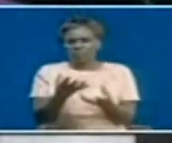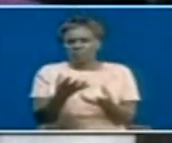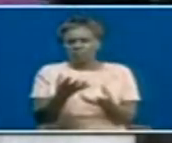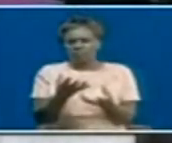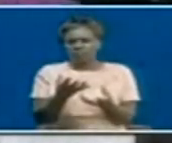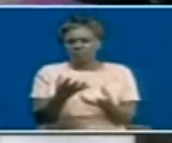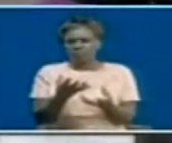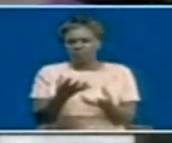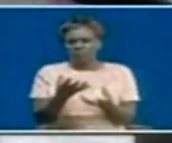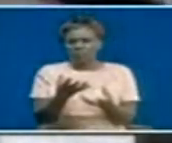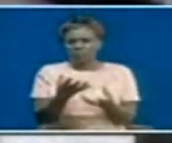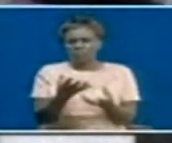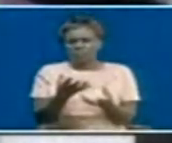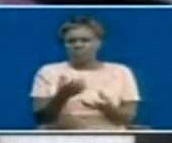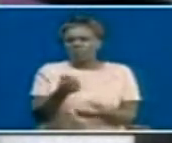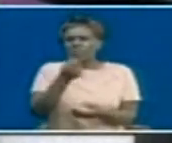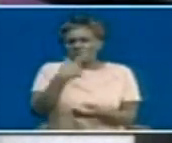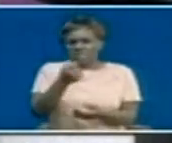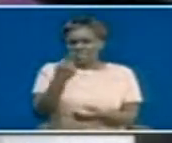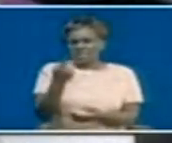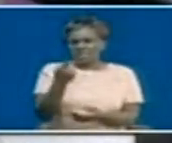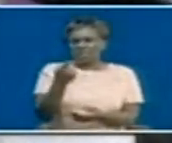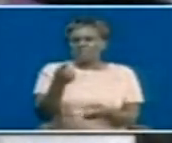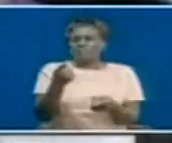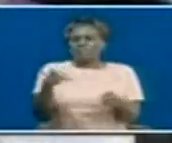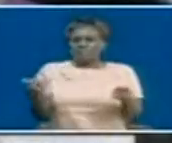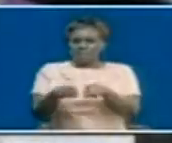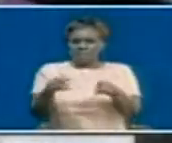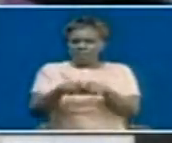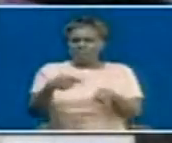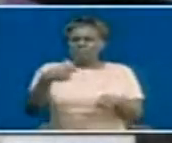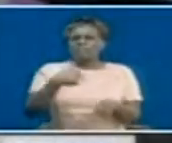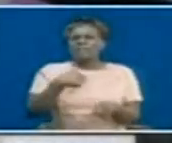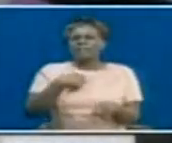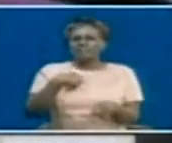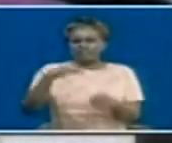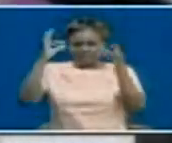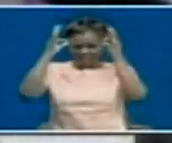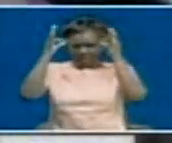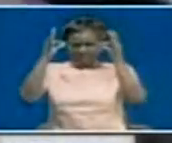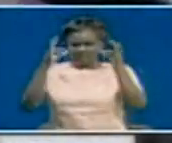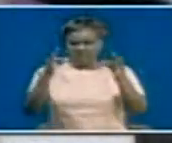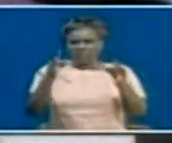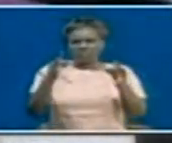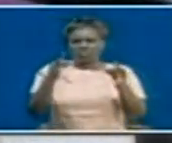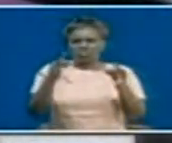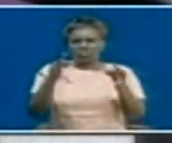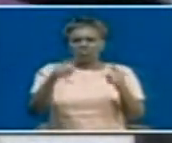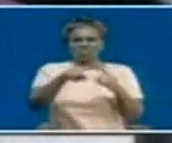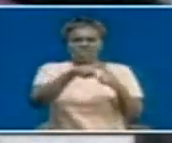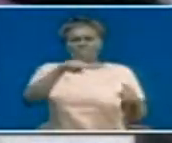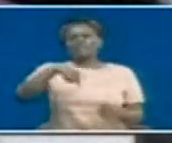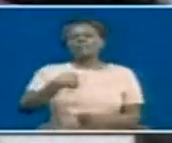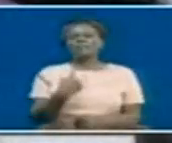called? The basin. And I just, at that point, decided to take bleach. And